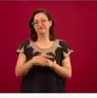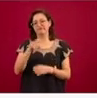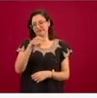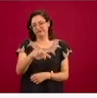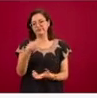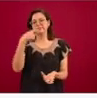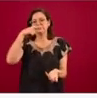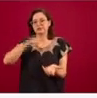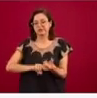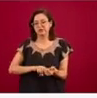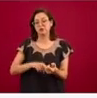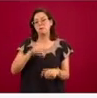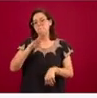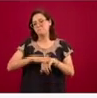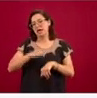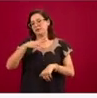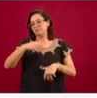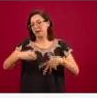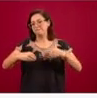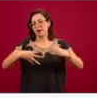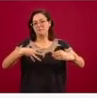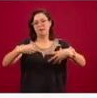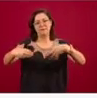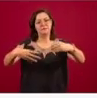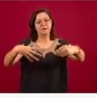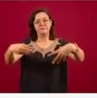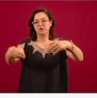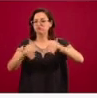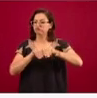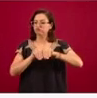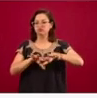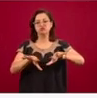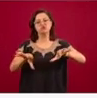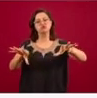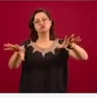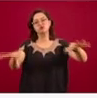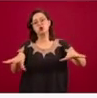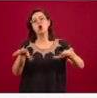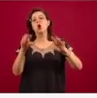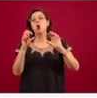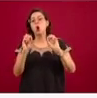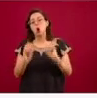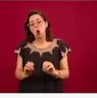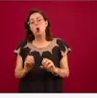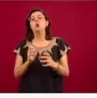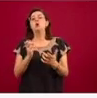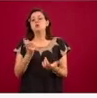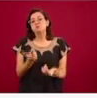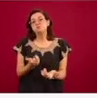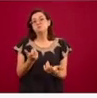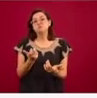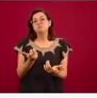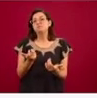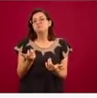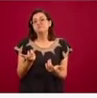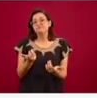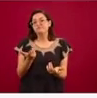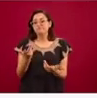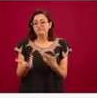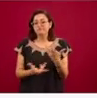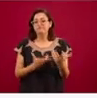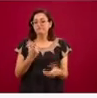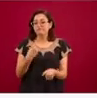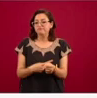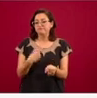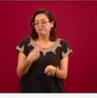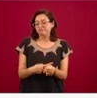the states that appear represented in darker green have a higher population,